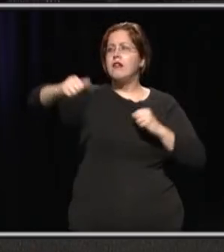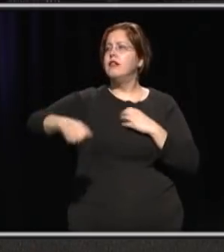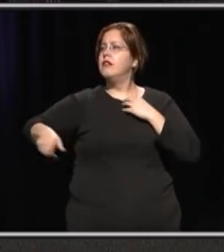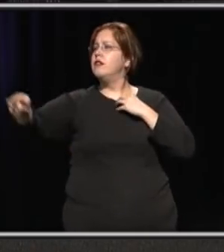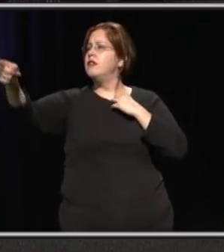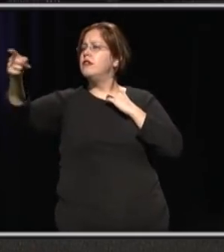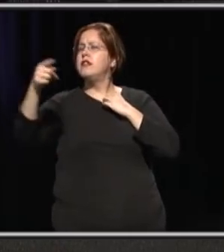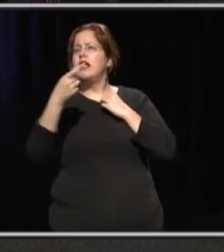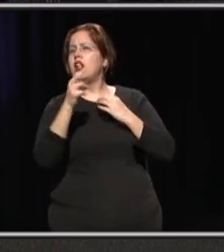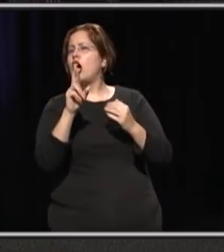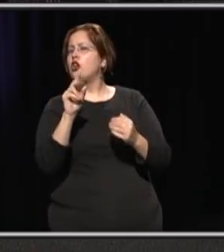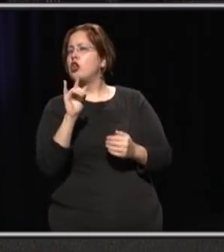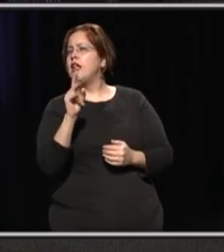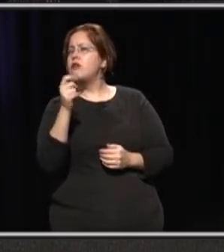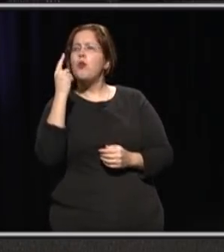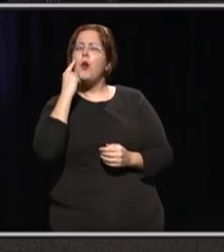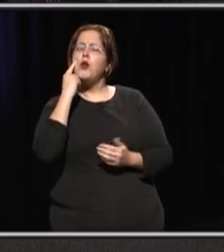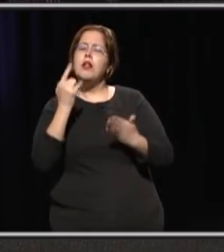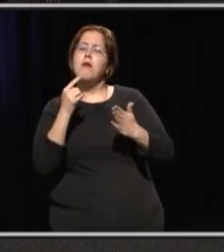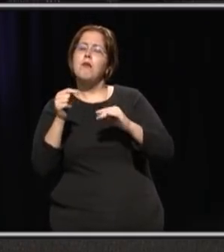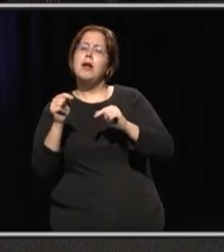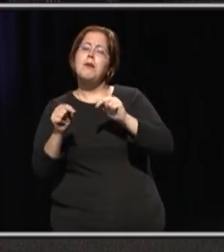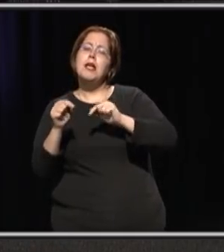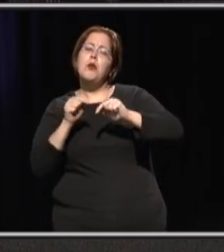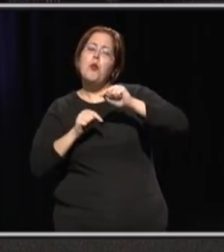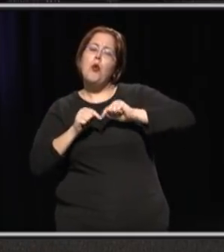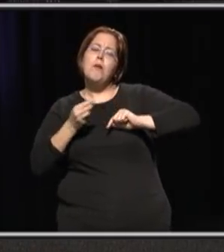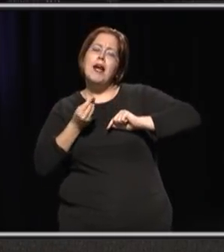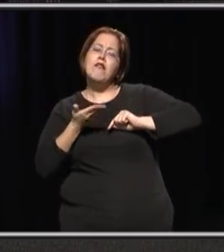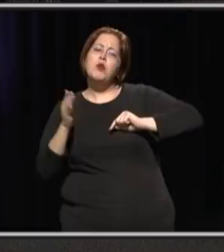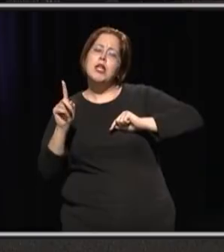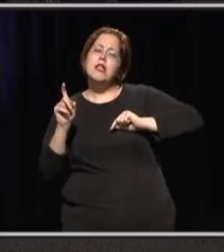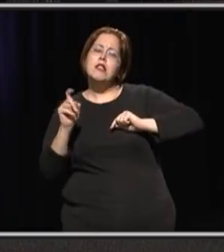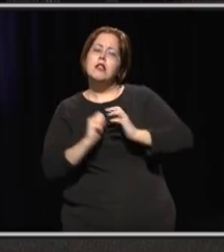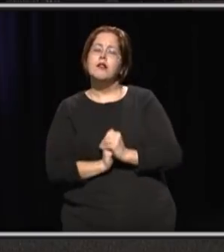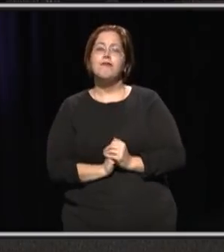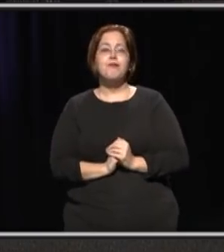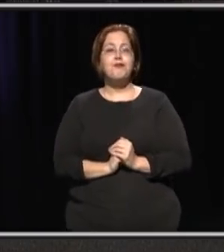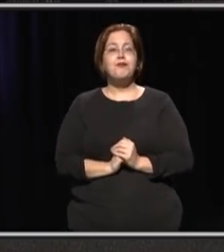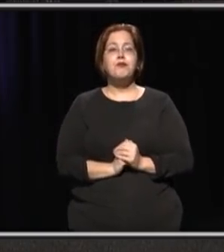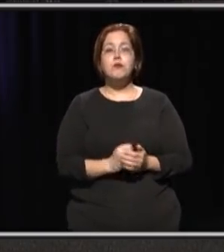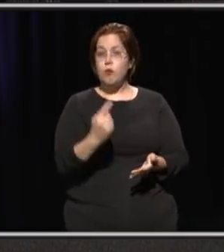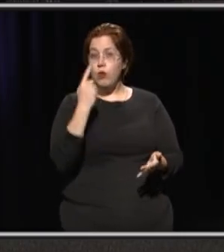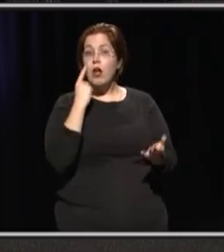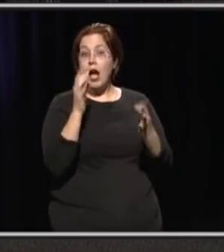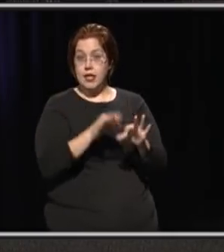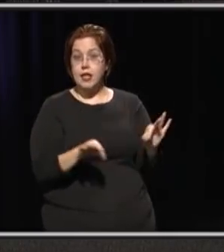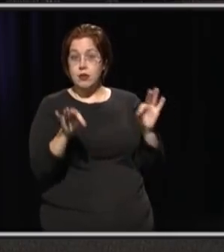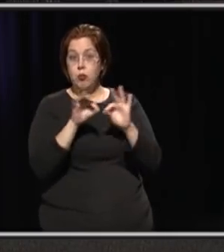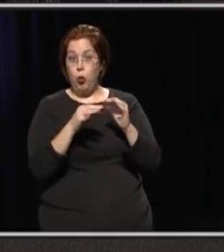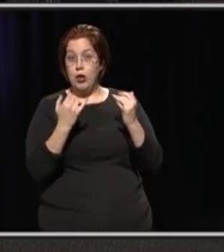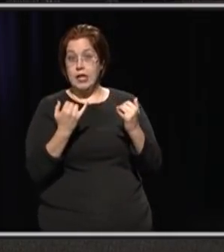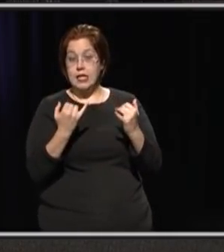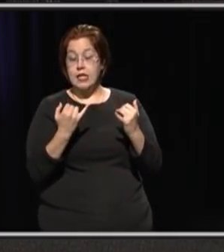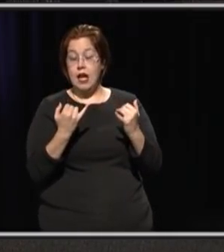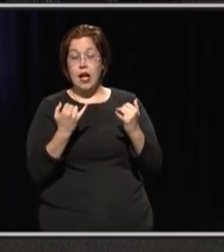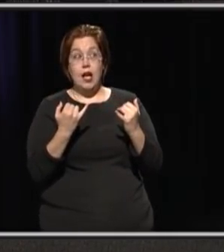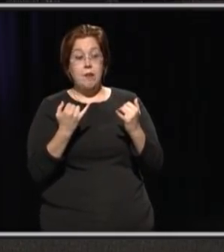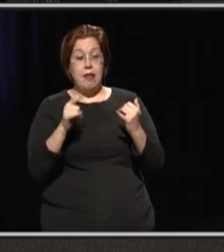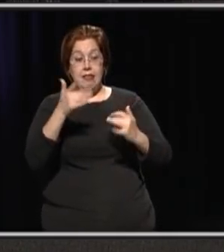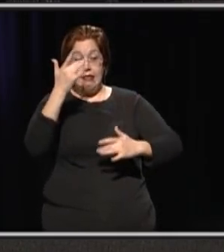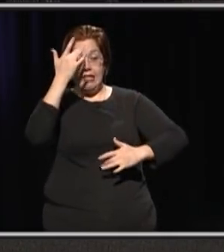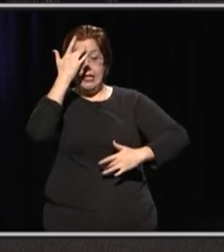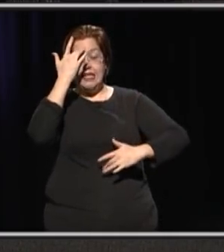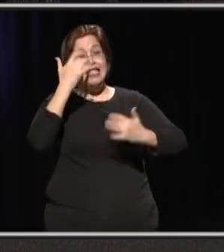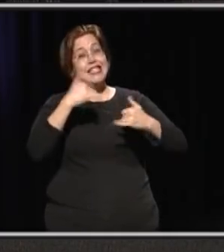Davis, what do you think about maybe rolling back a few things? Well, I think it's important during this time frame that this disease is